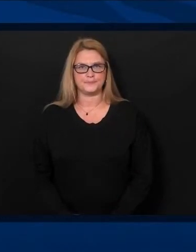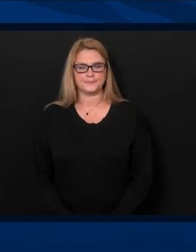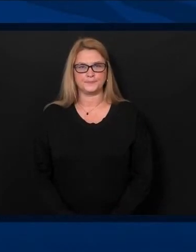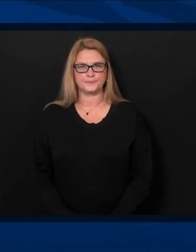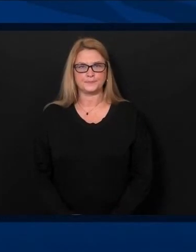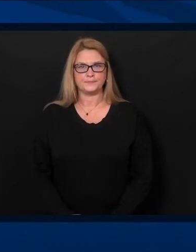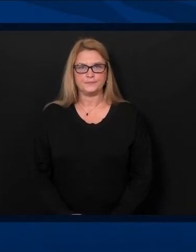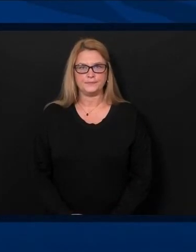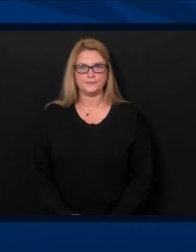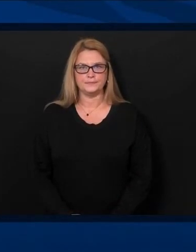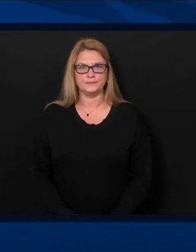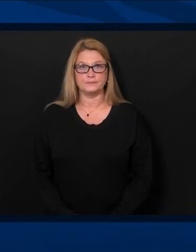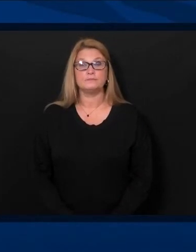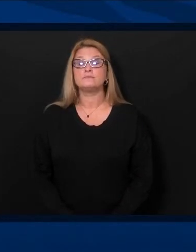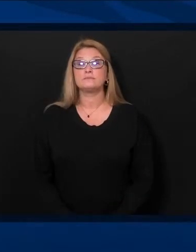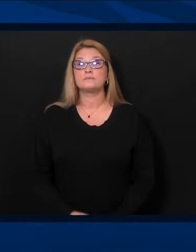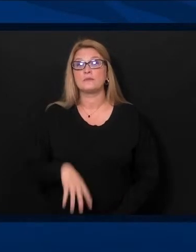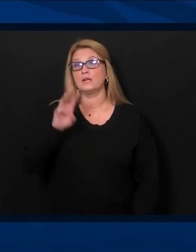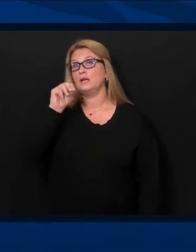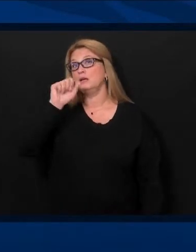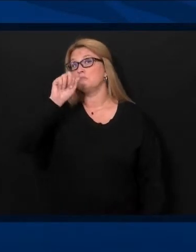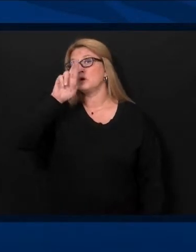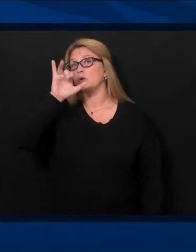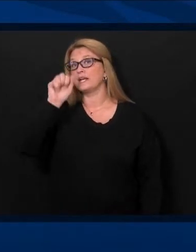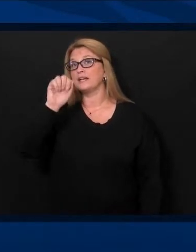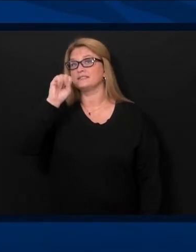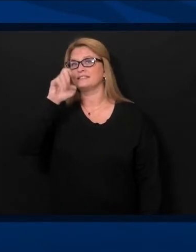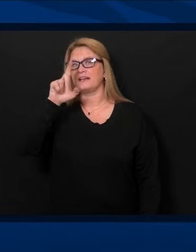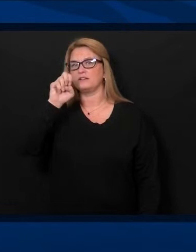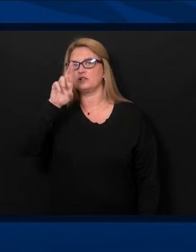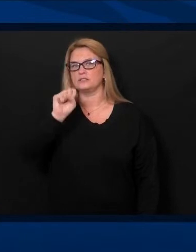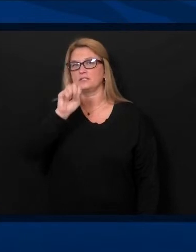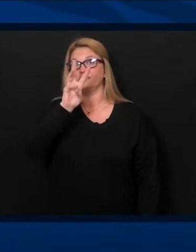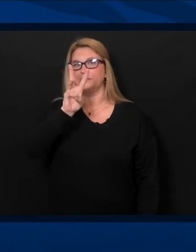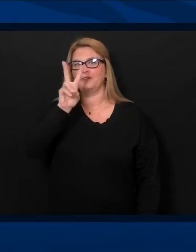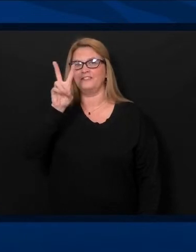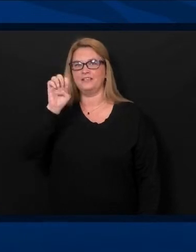All right, thank you. Next, we'll go to Maria Sellers with WVVA.